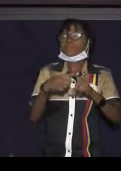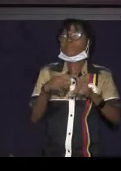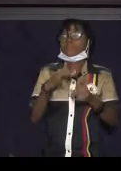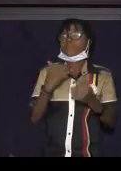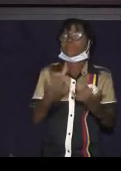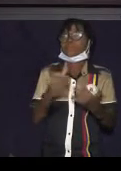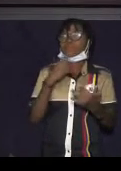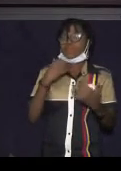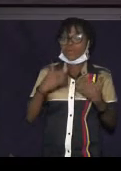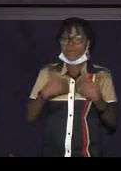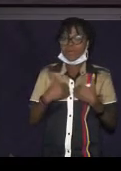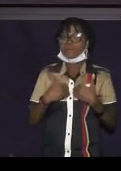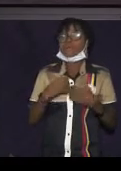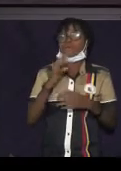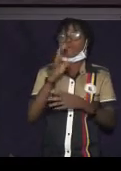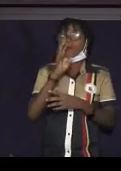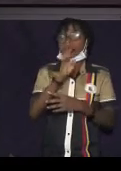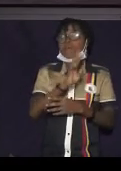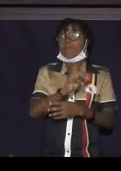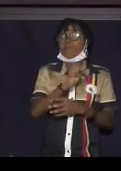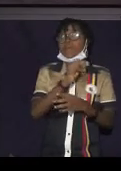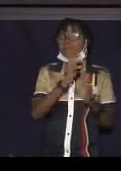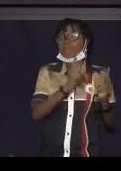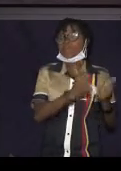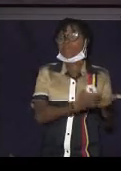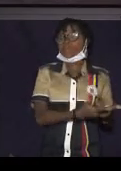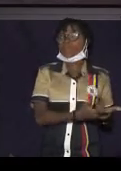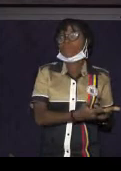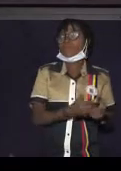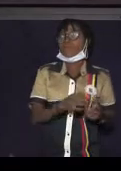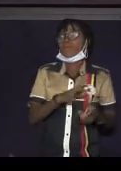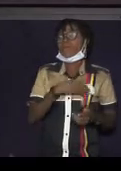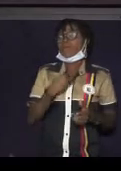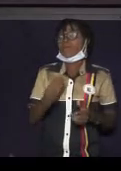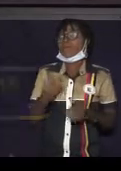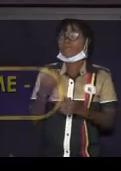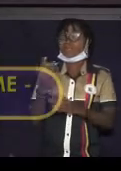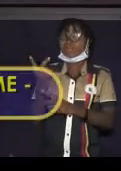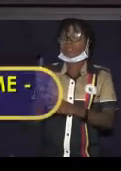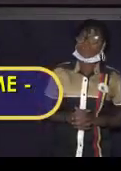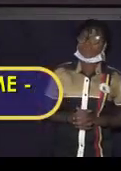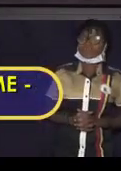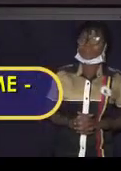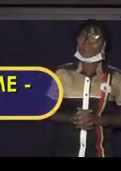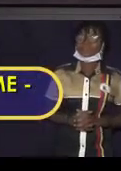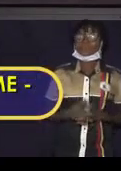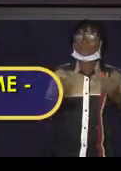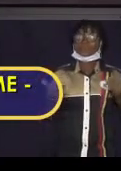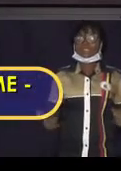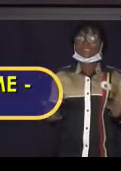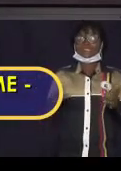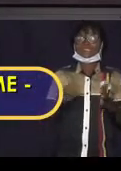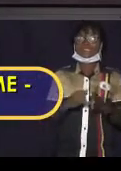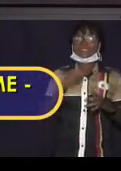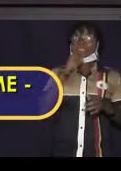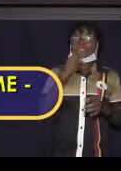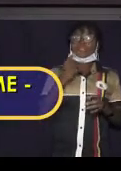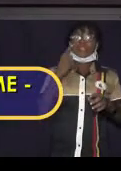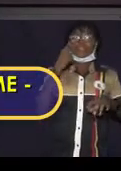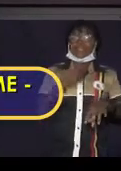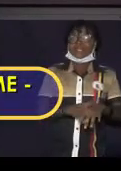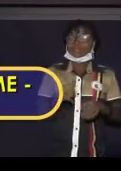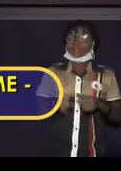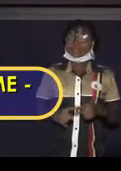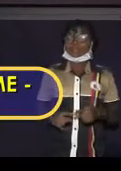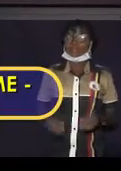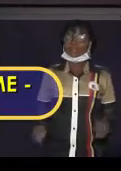have like terms in m on this side, like terms that are numbers on the right side. Now it is time to merge the